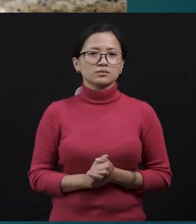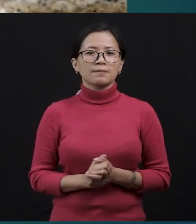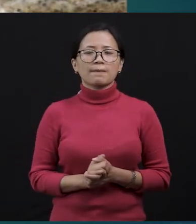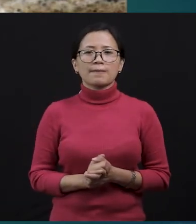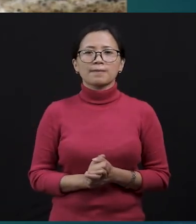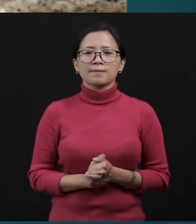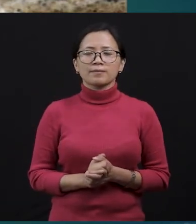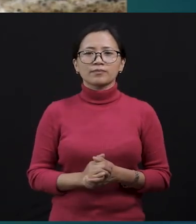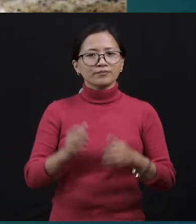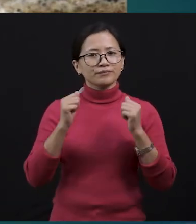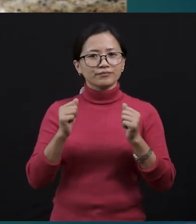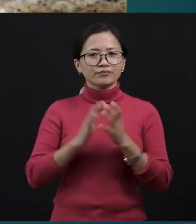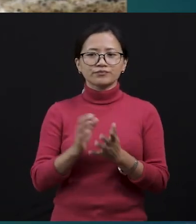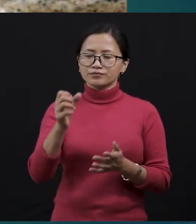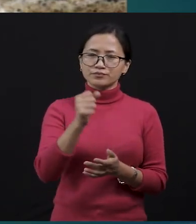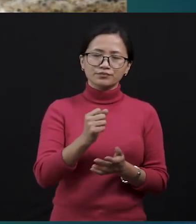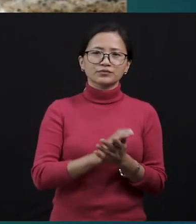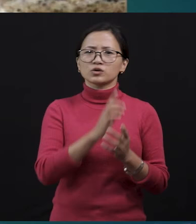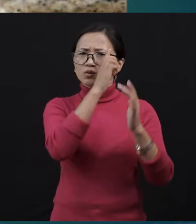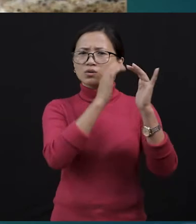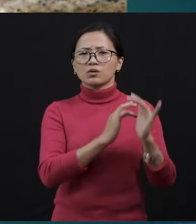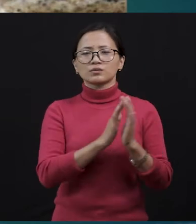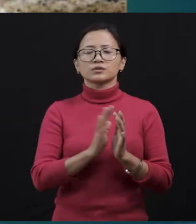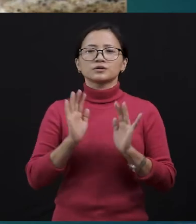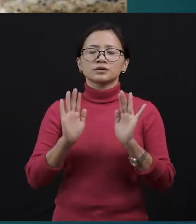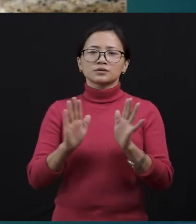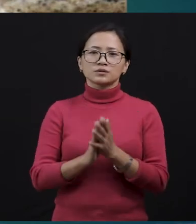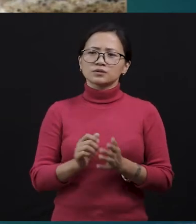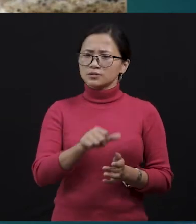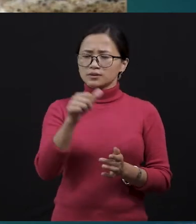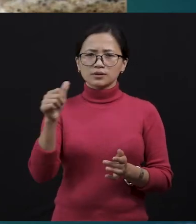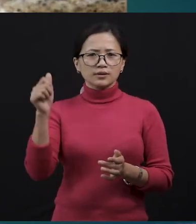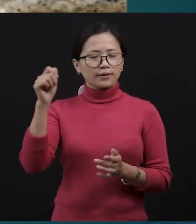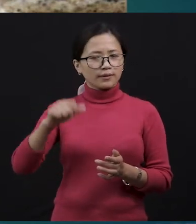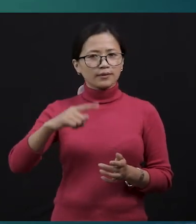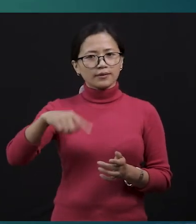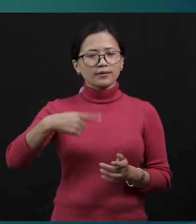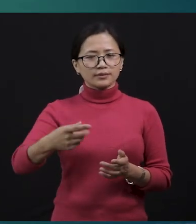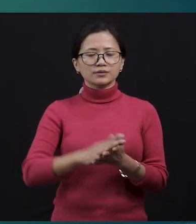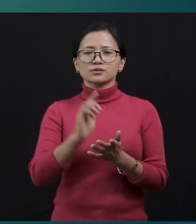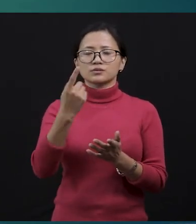that, it would be difficult to hope that any one of them would be able to survive again.